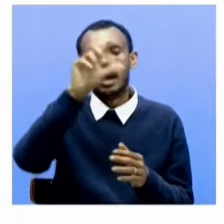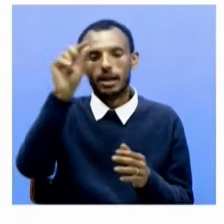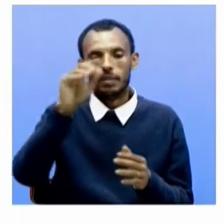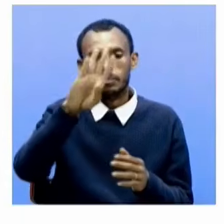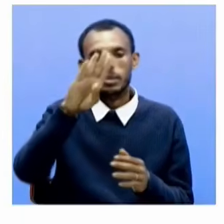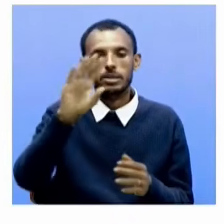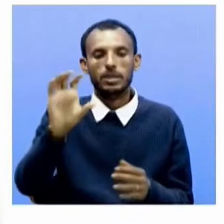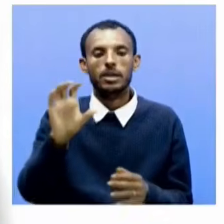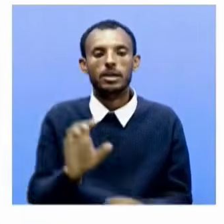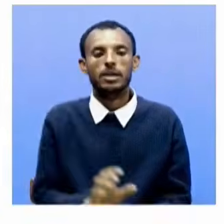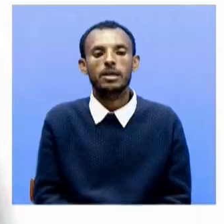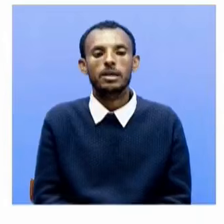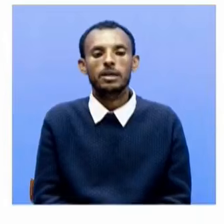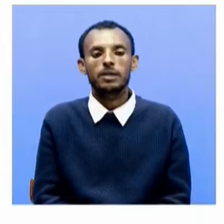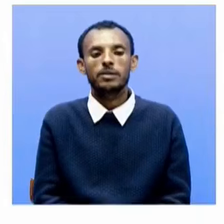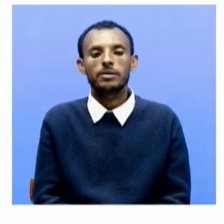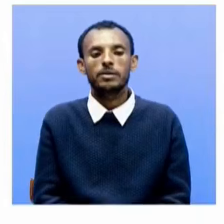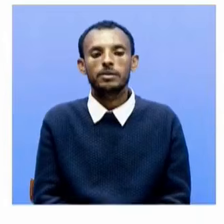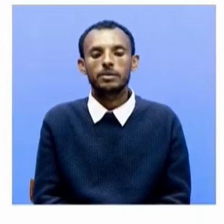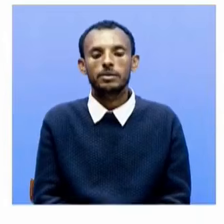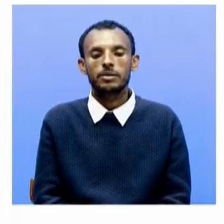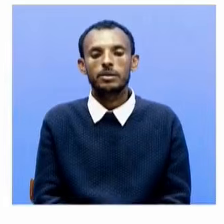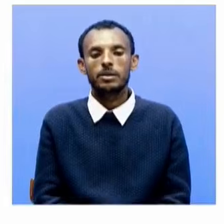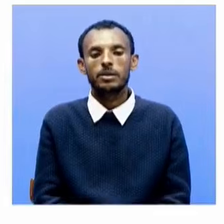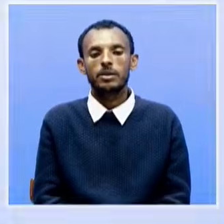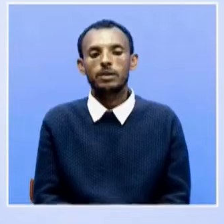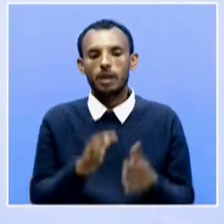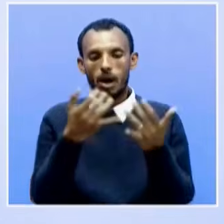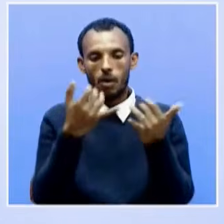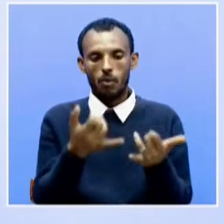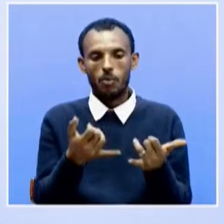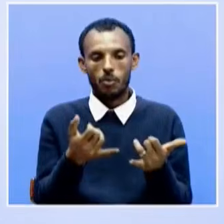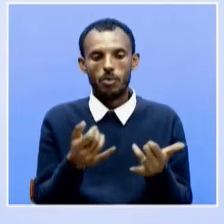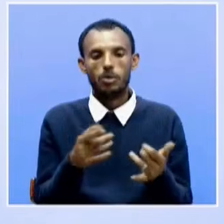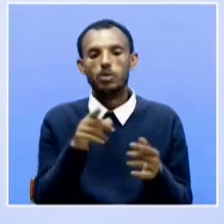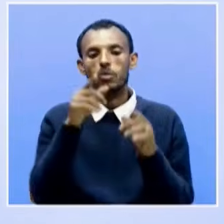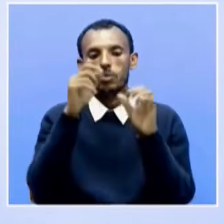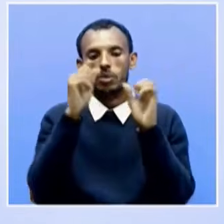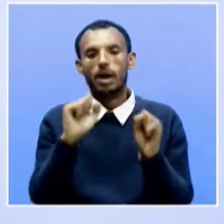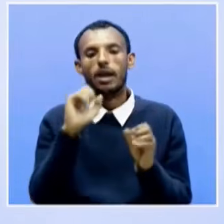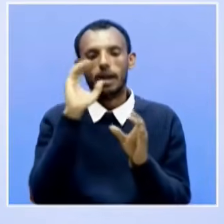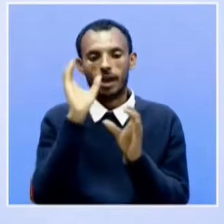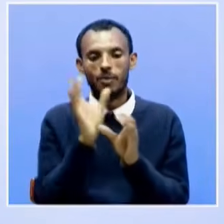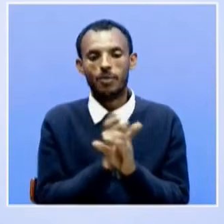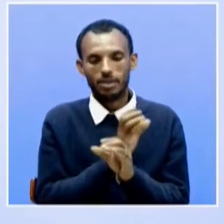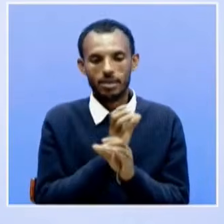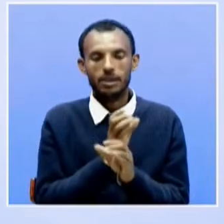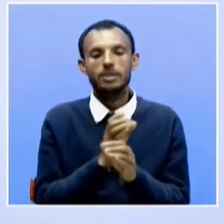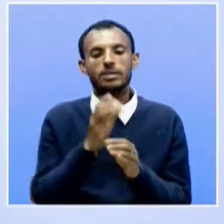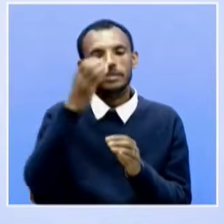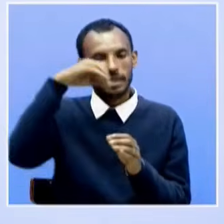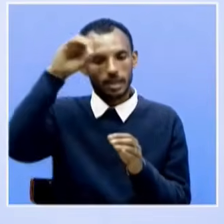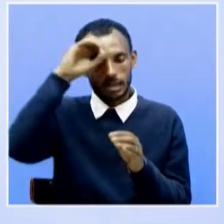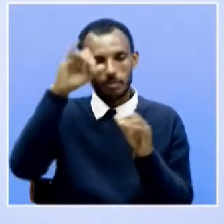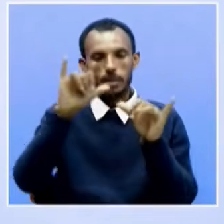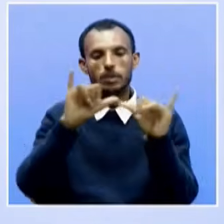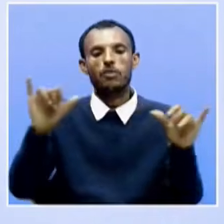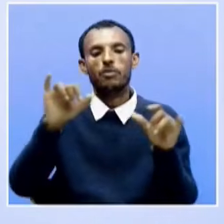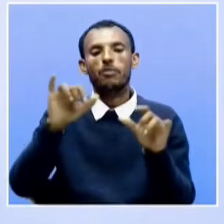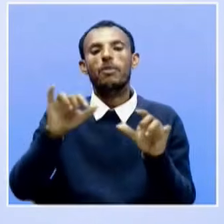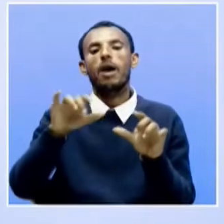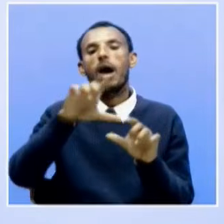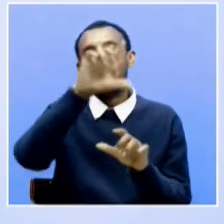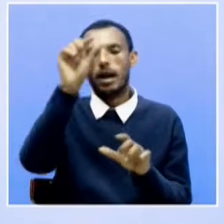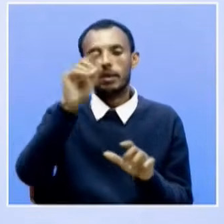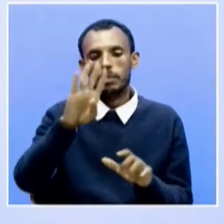of arc BC. Now you can calculate the degree measure of arc BC.